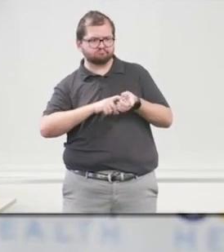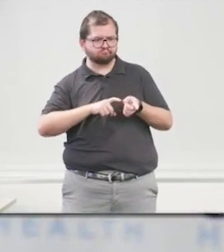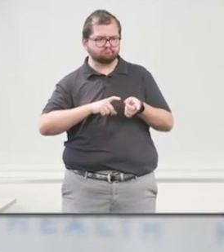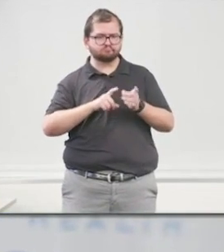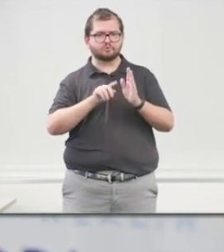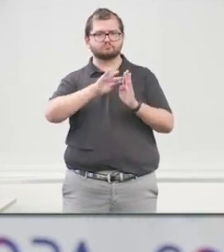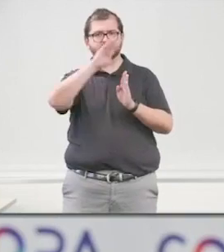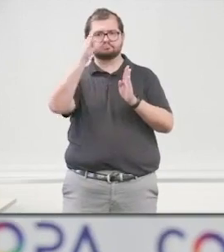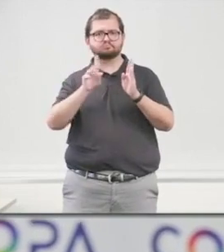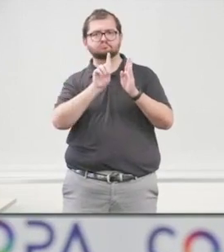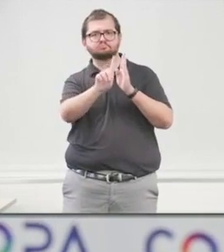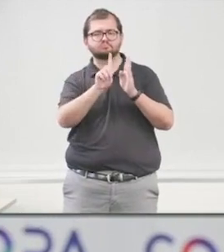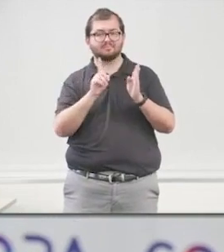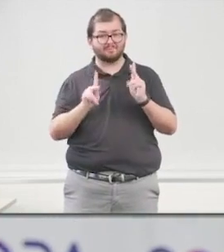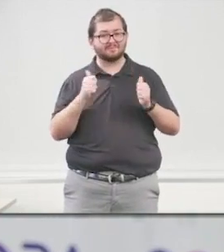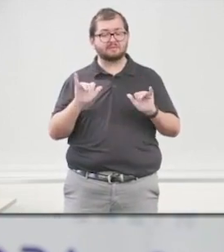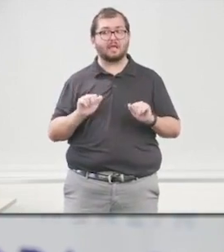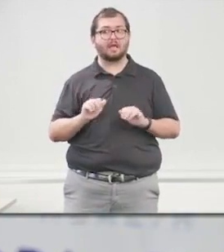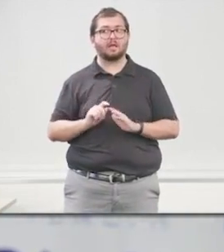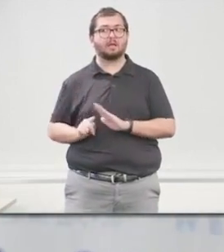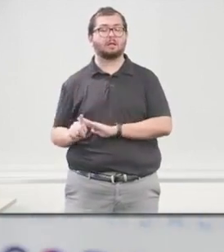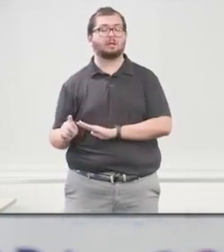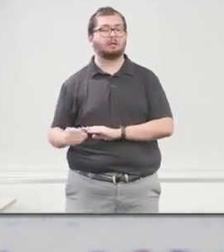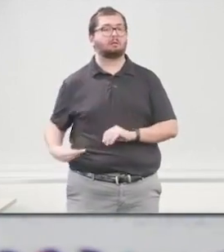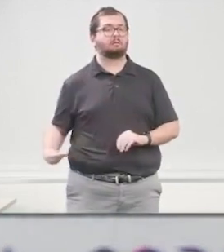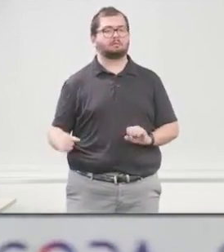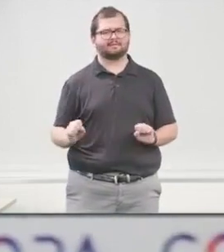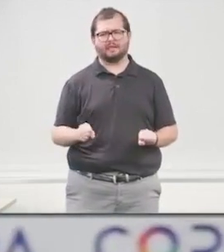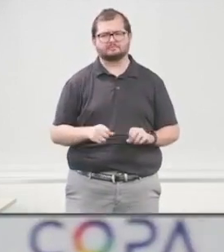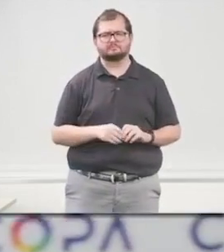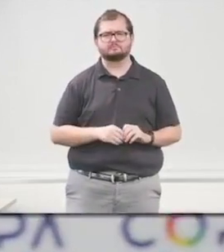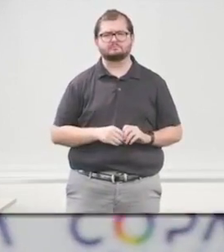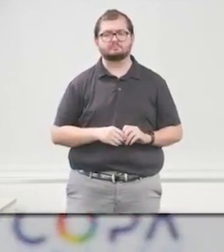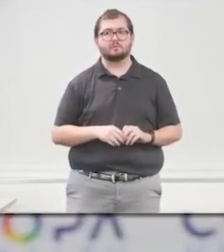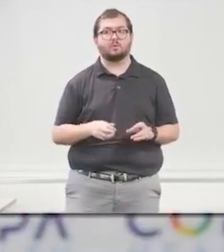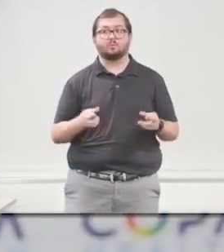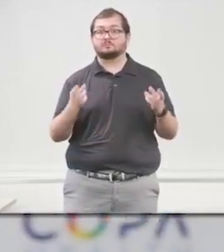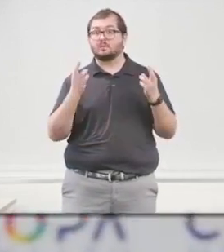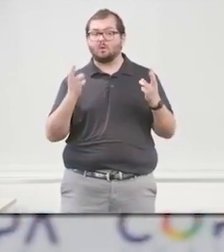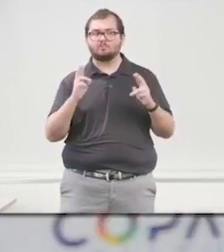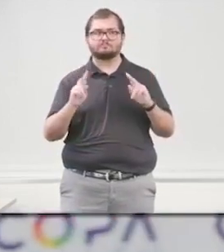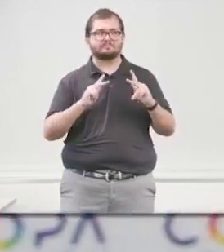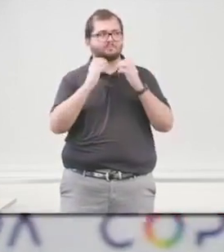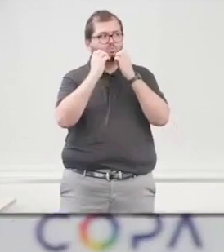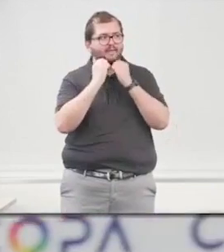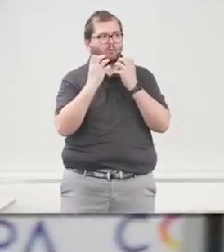through if they want. Fortunately and inherently, I hope that we have people that actually care in this